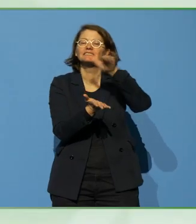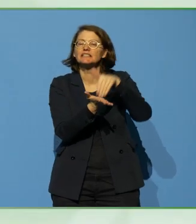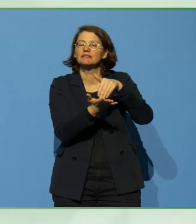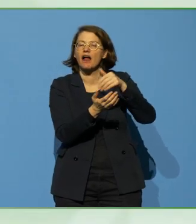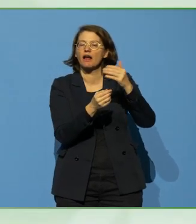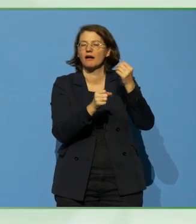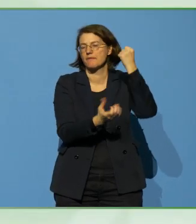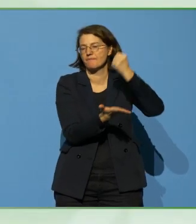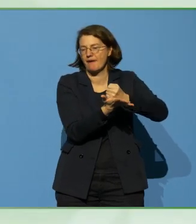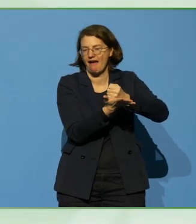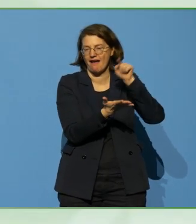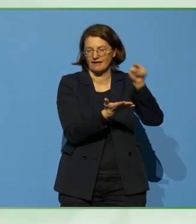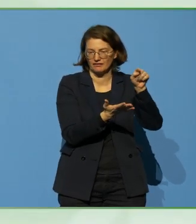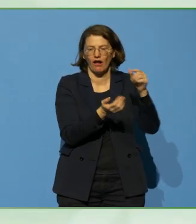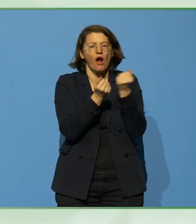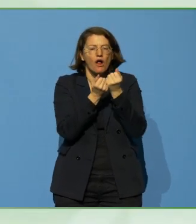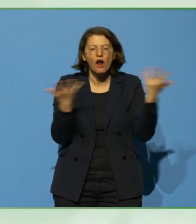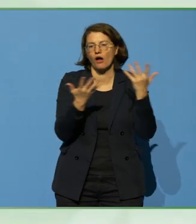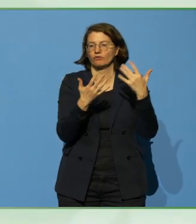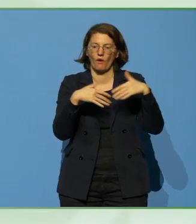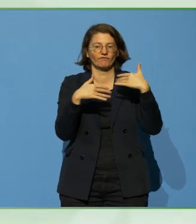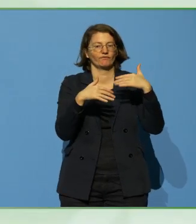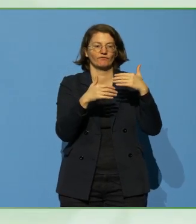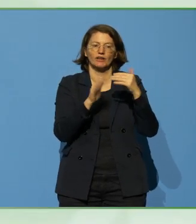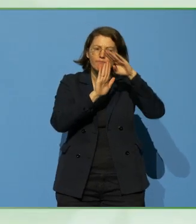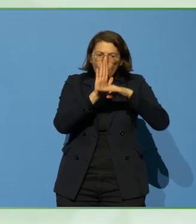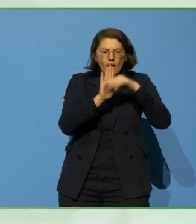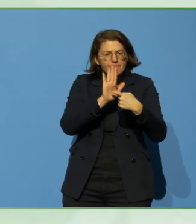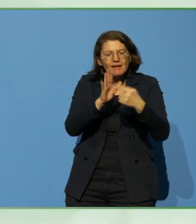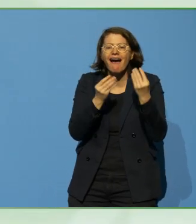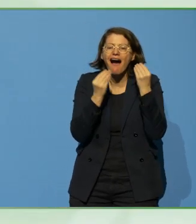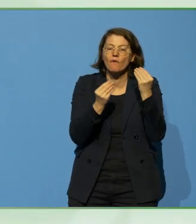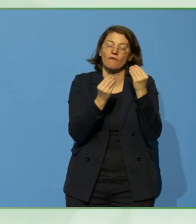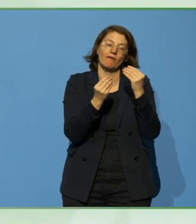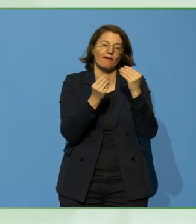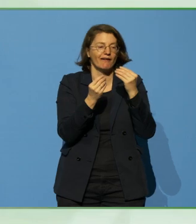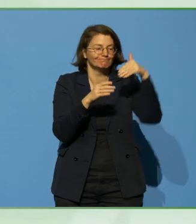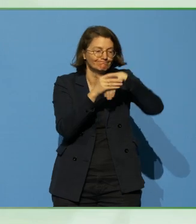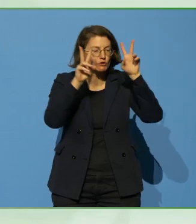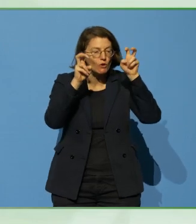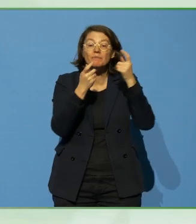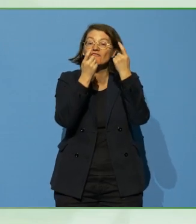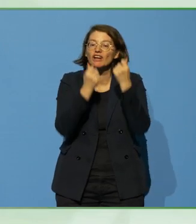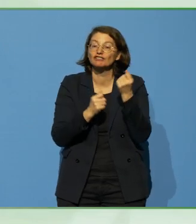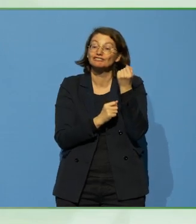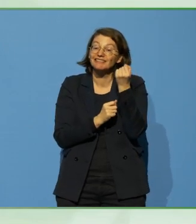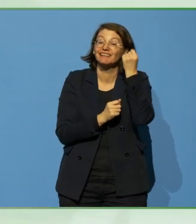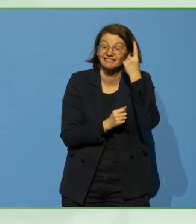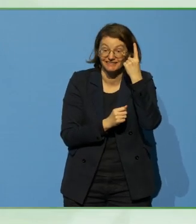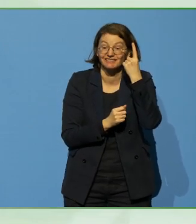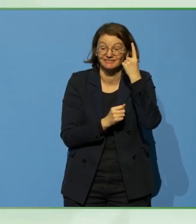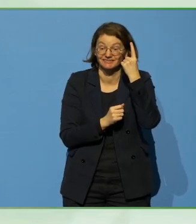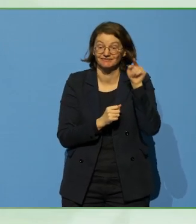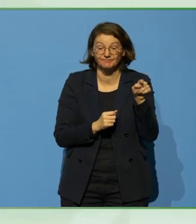always a tendency of a hesitance to use digital means at all. some sort of resistance because you're not